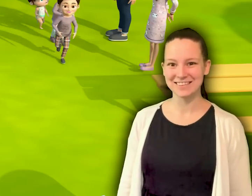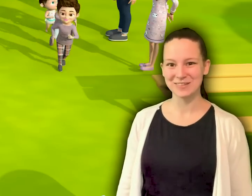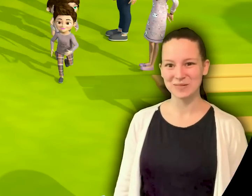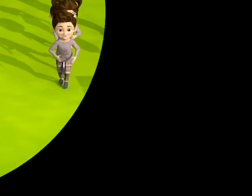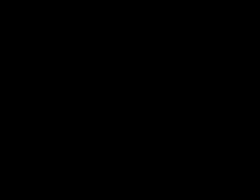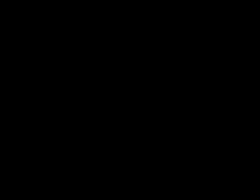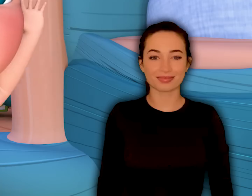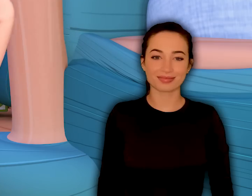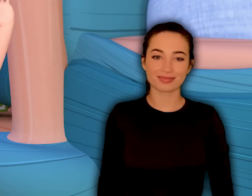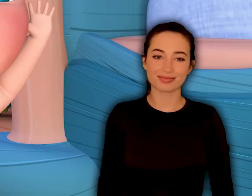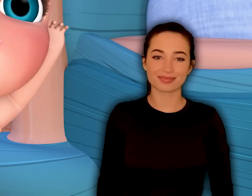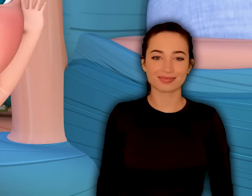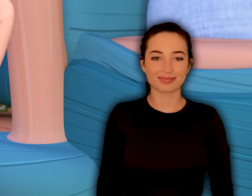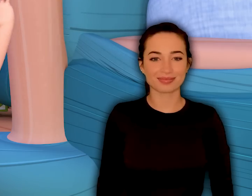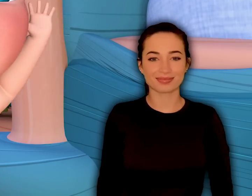play